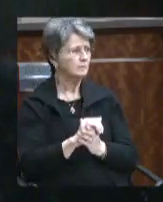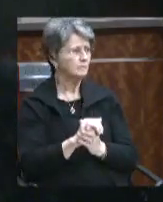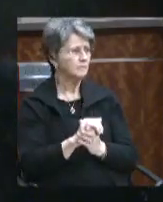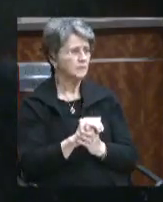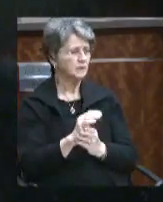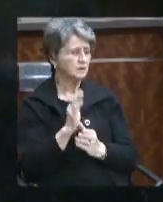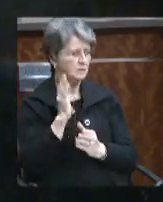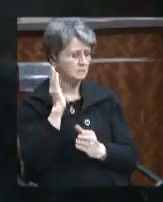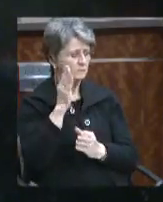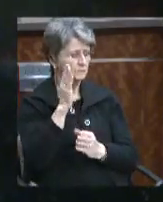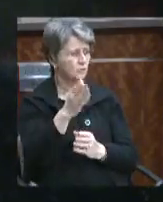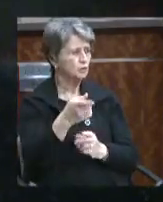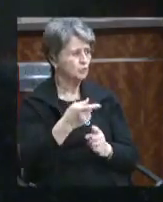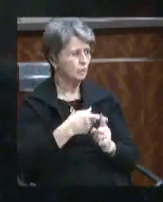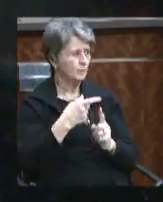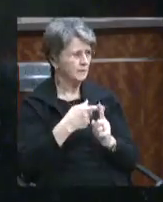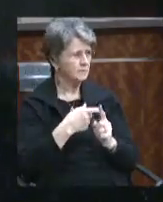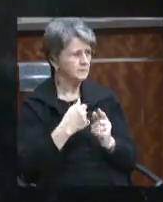coming months.